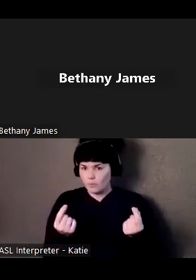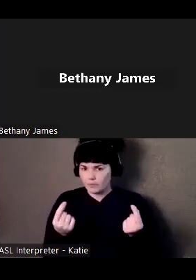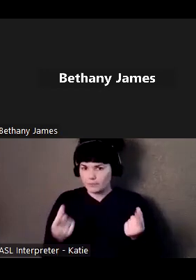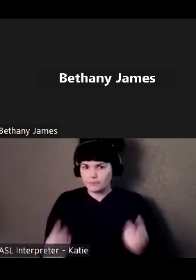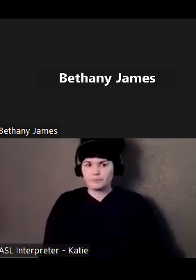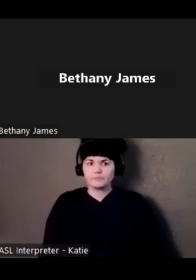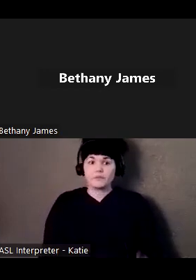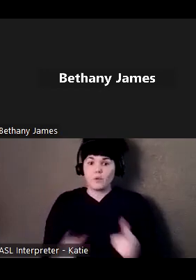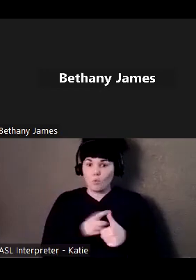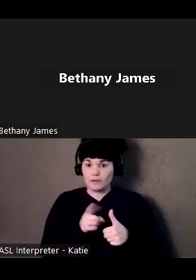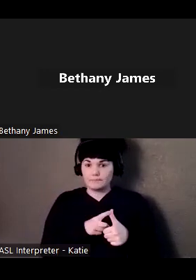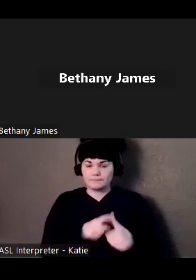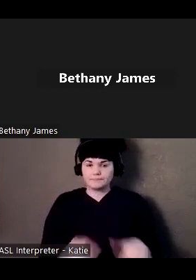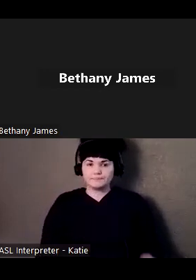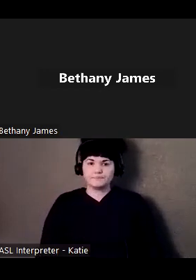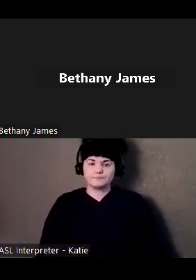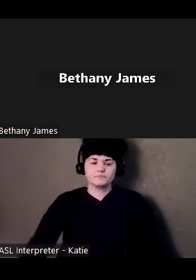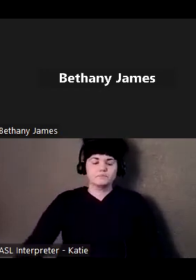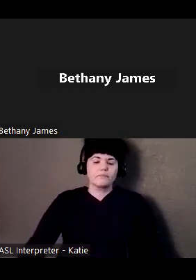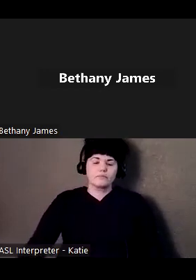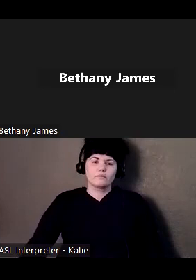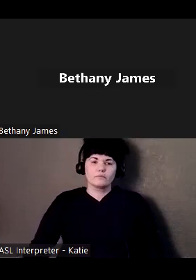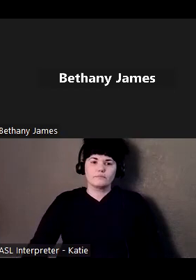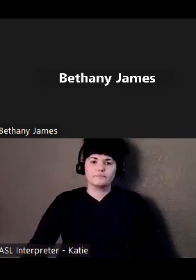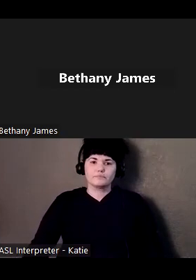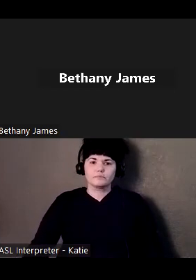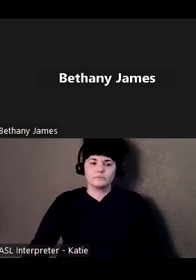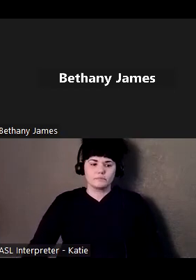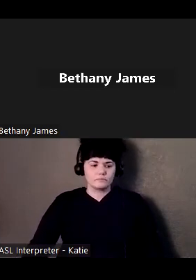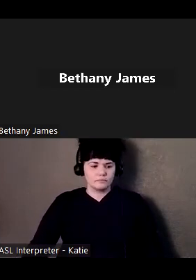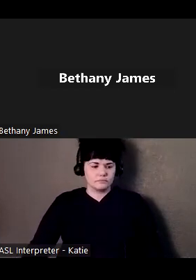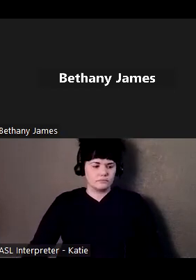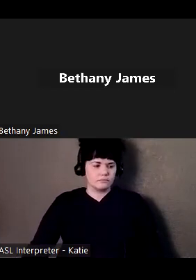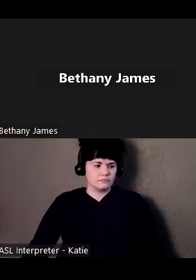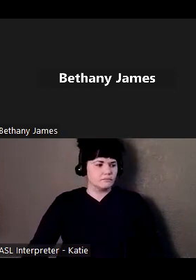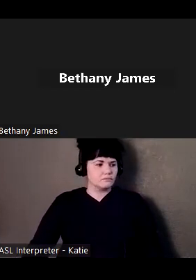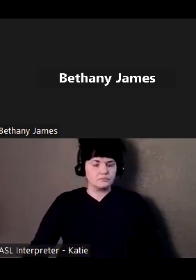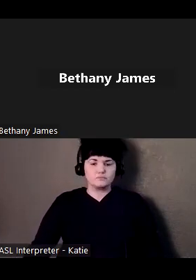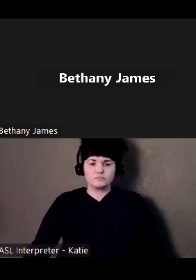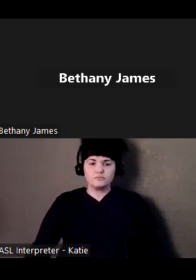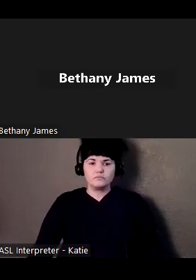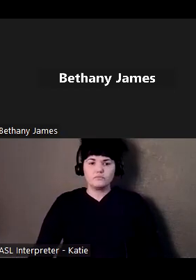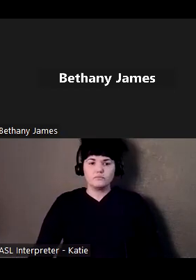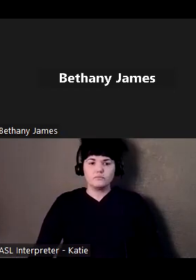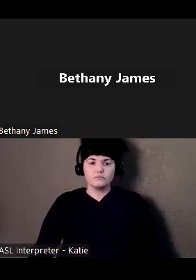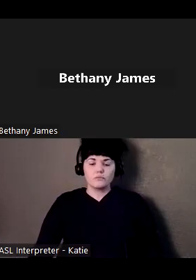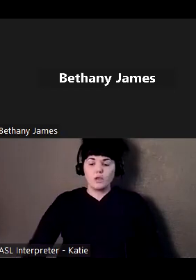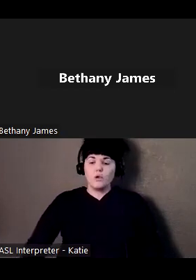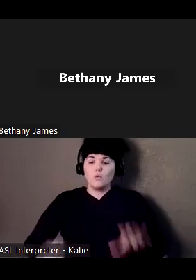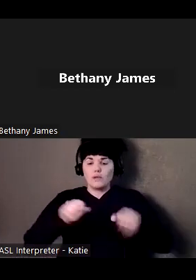Well, one, we thought that we could help our customers be as successful as they can be by